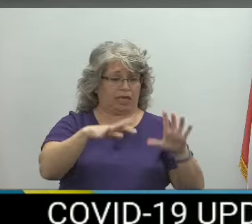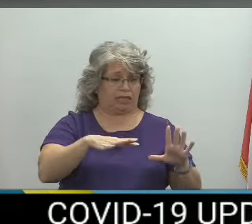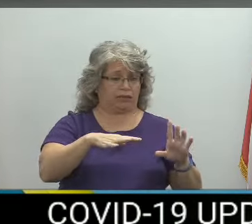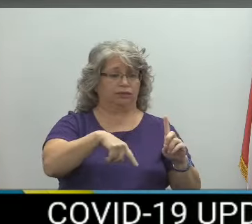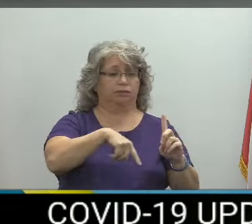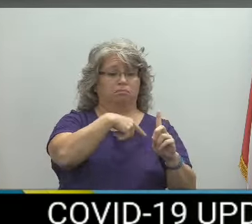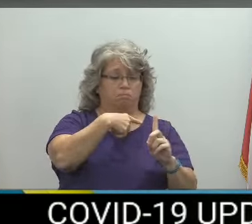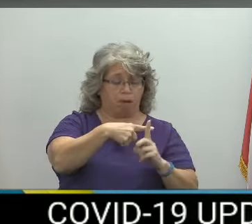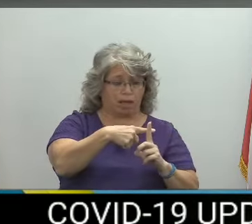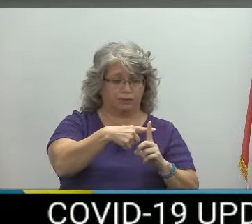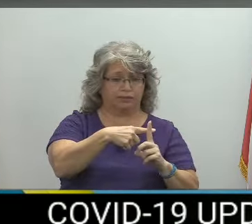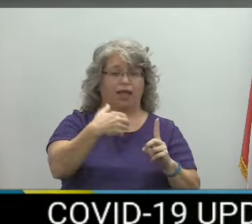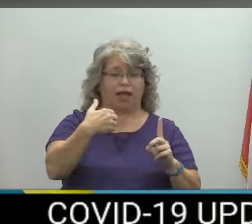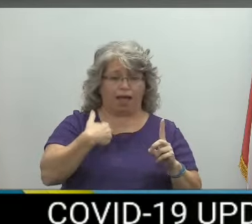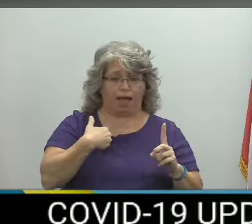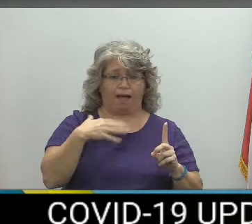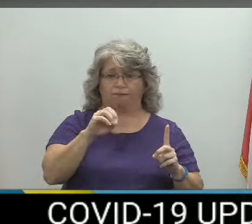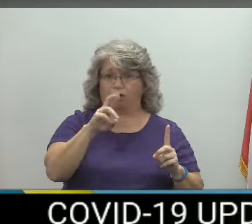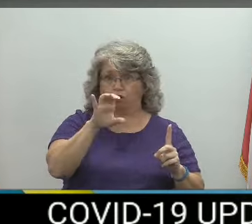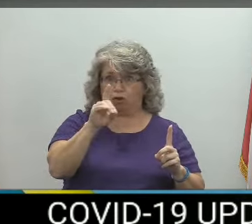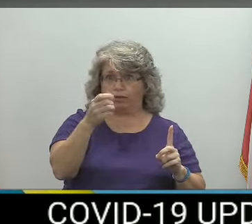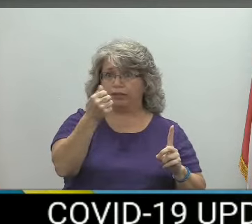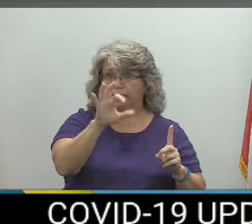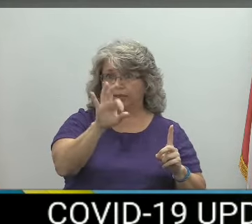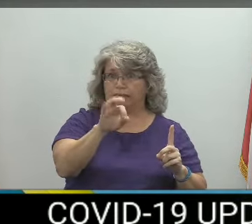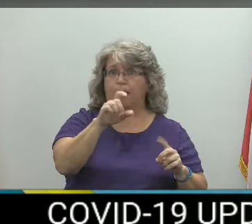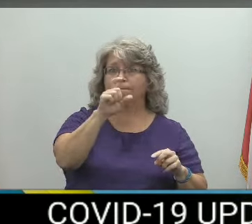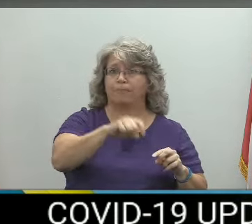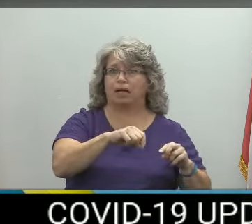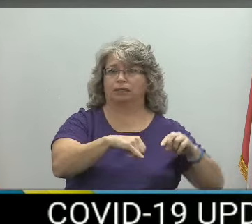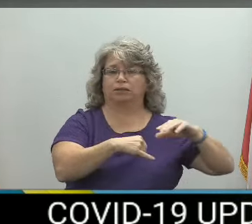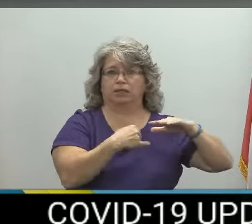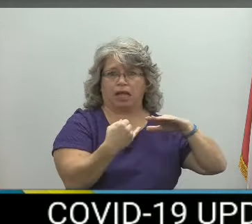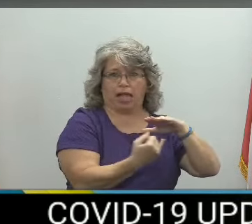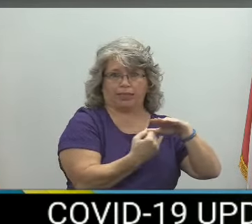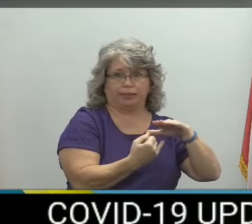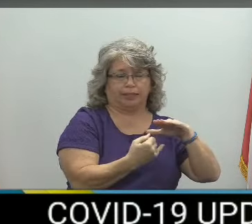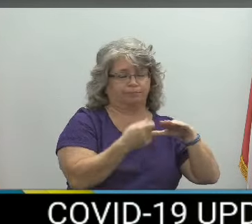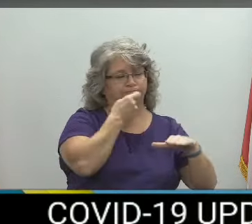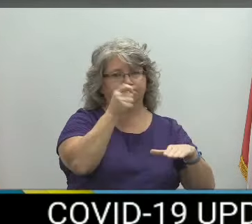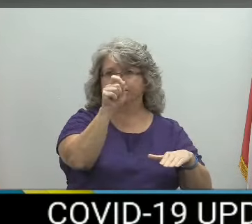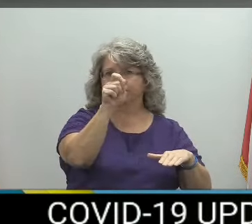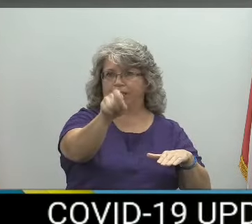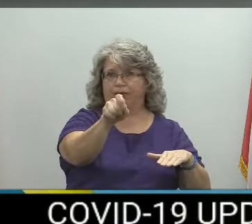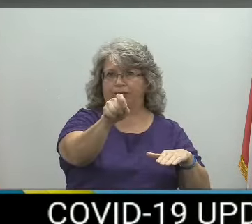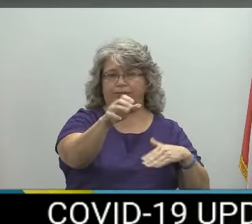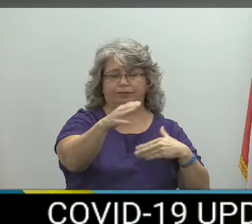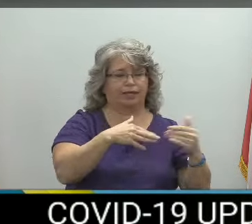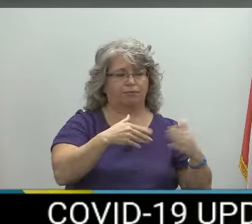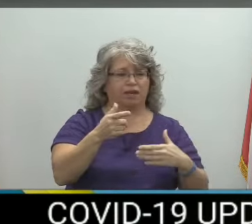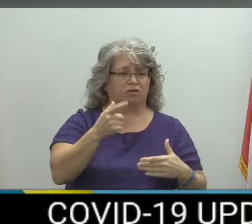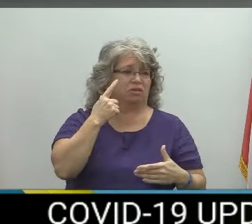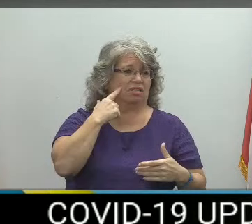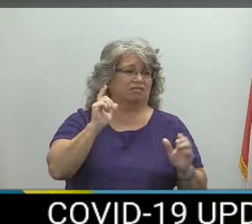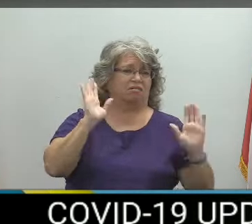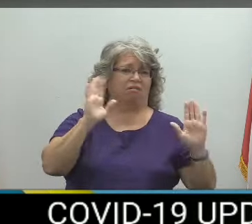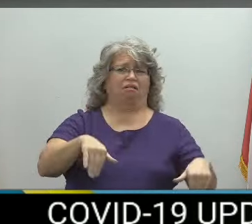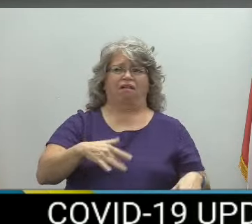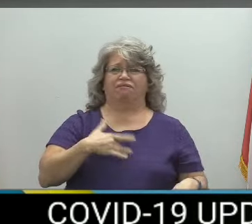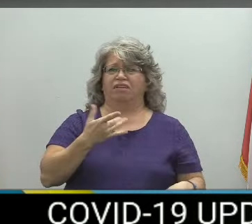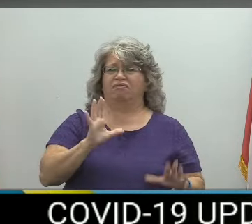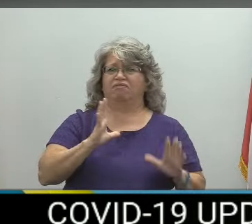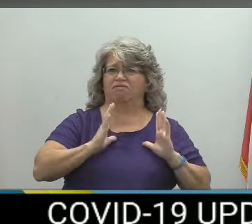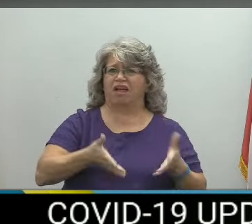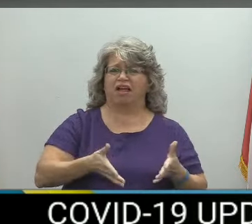isolate. That's the bottom line. So, and you can say, I don't have symptoms, I feel fine. You have to isolate. That's the CDC guidelines, and it's